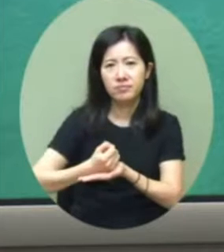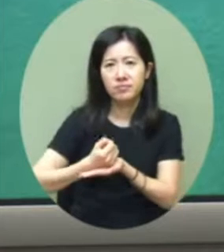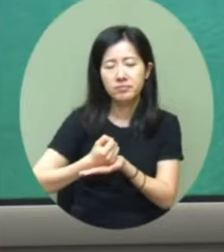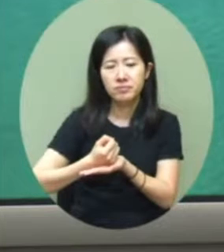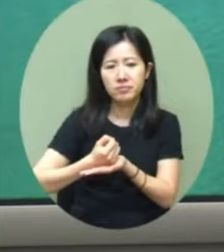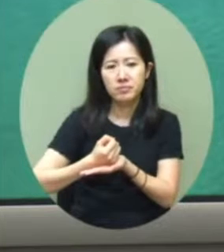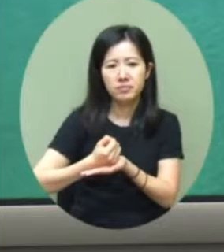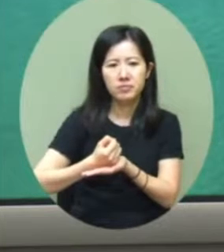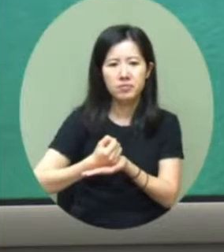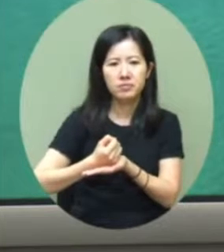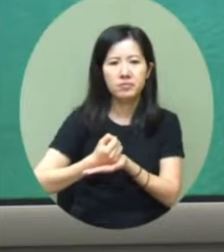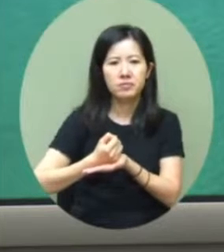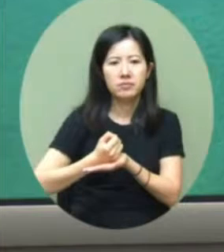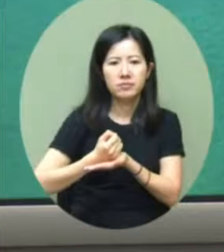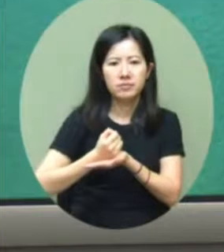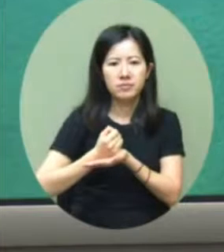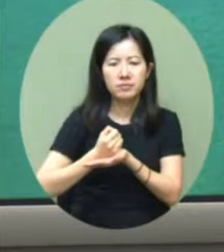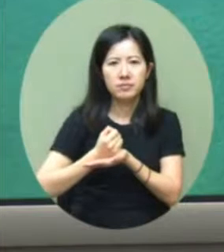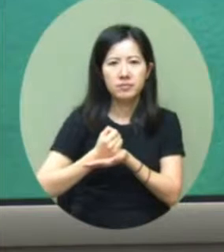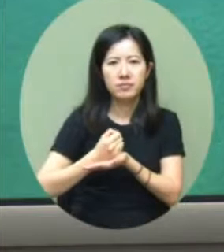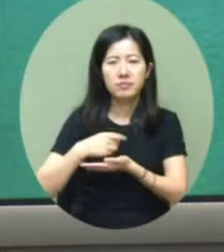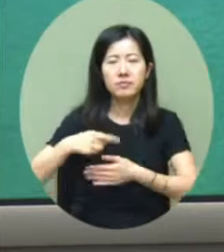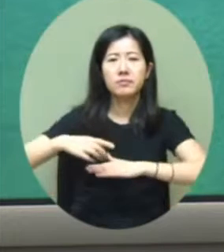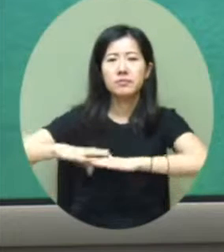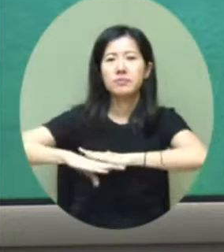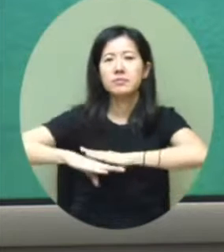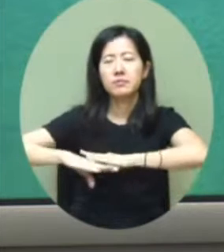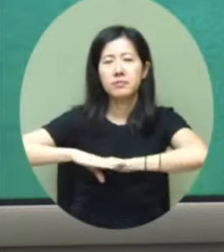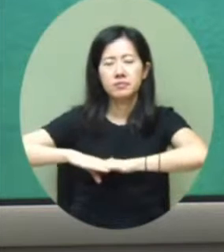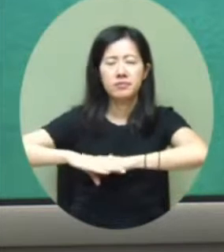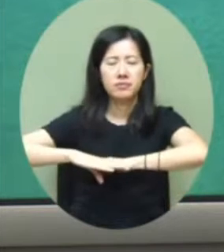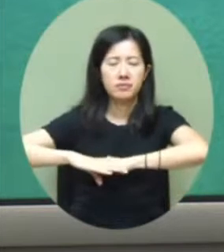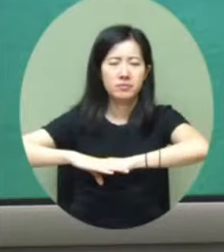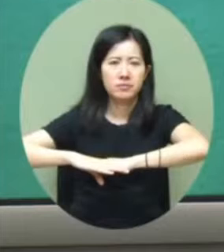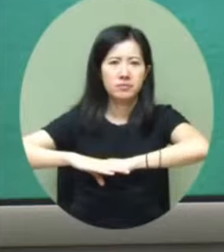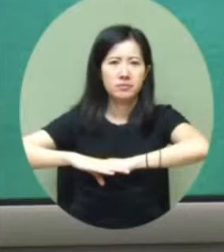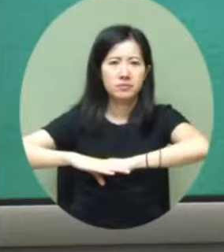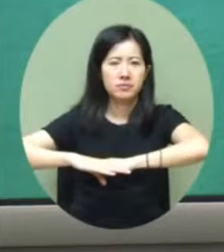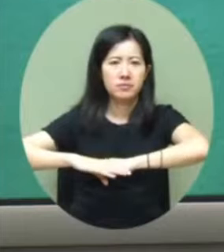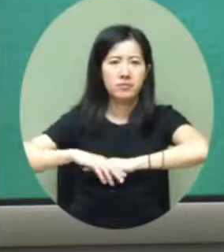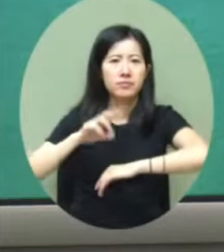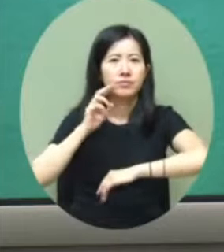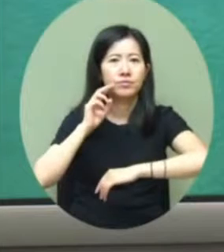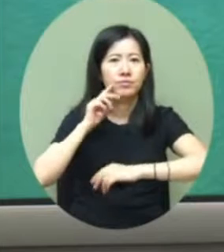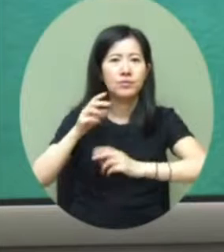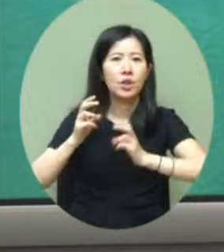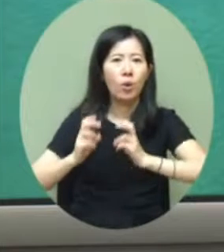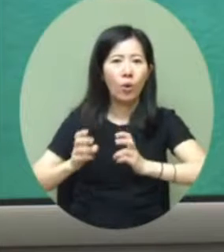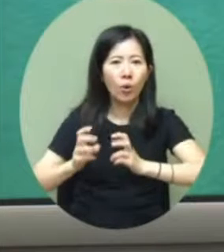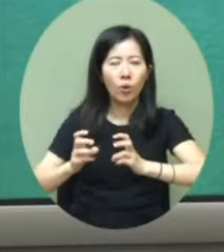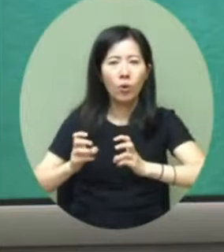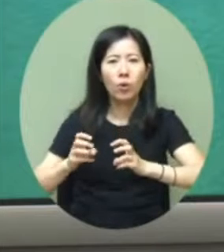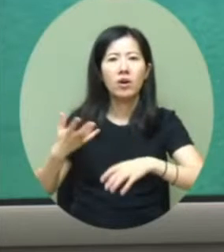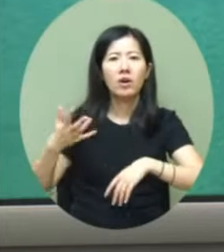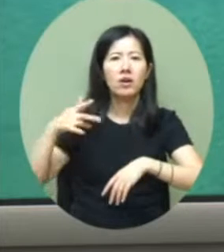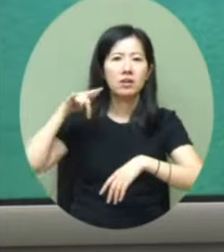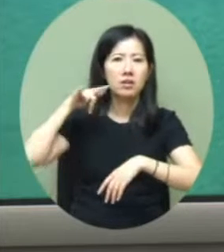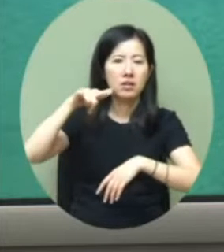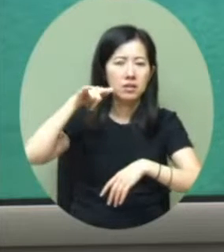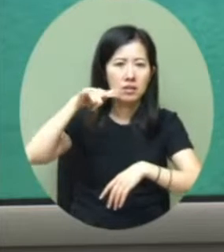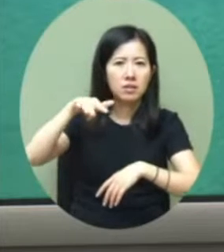the railway, and also land crossing, there will roughly